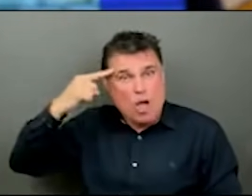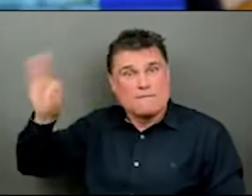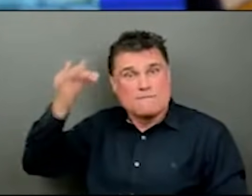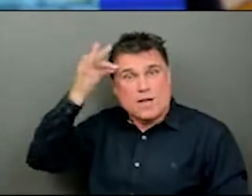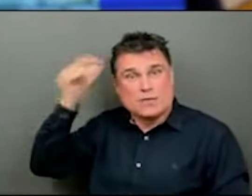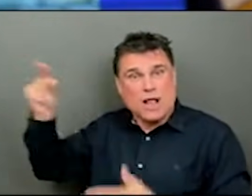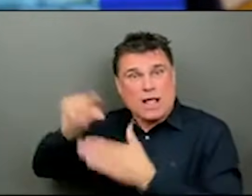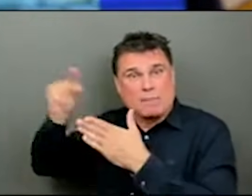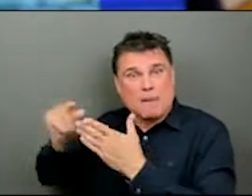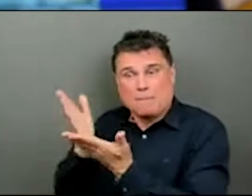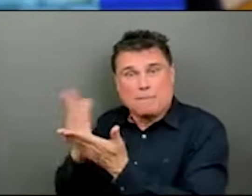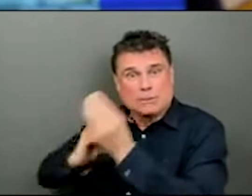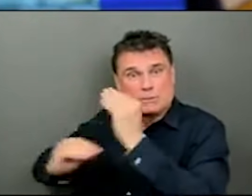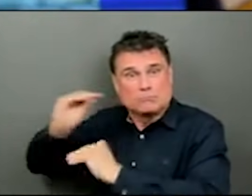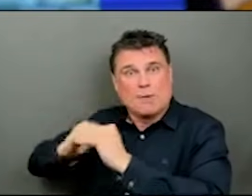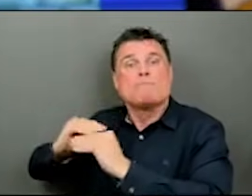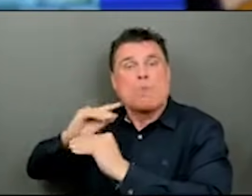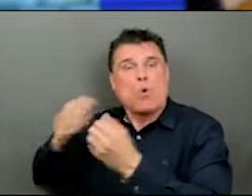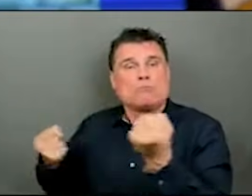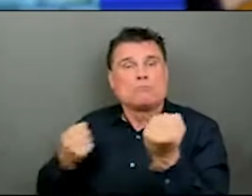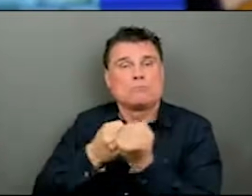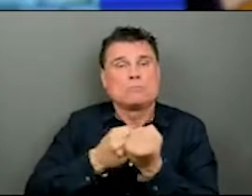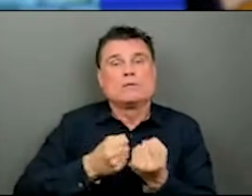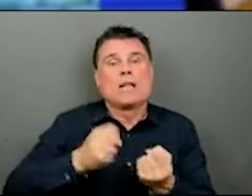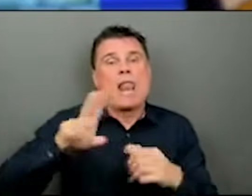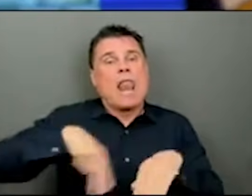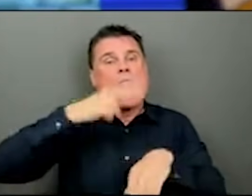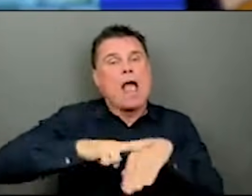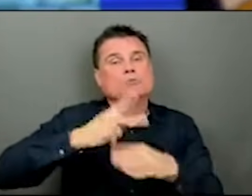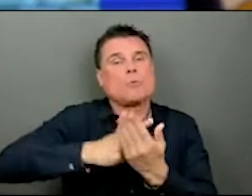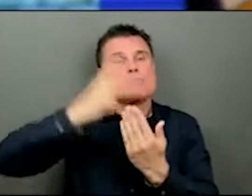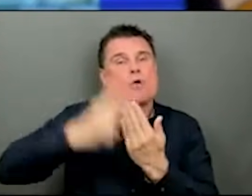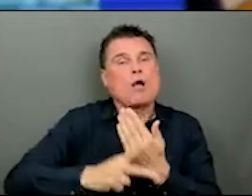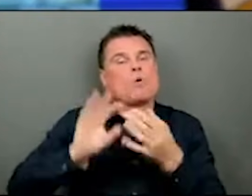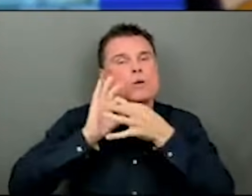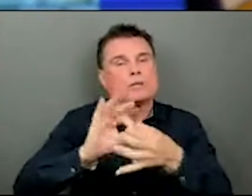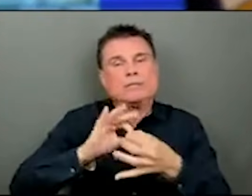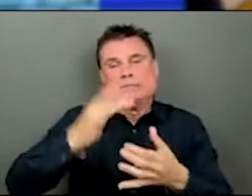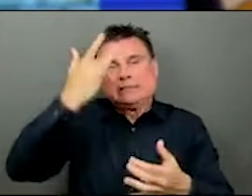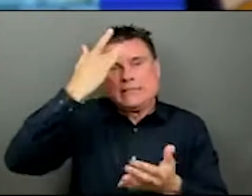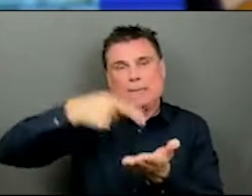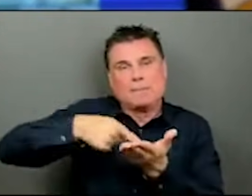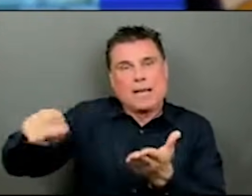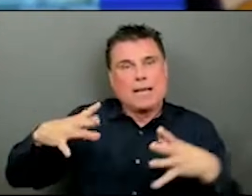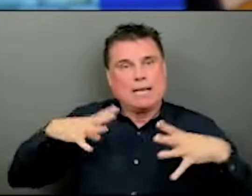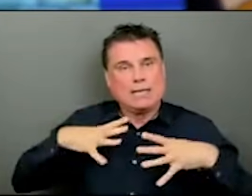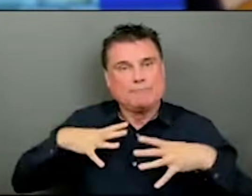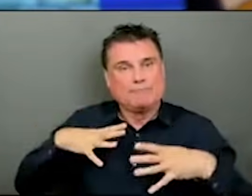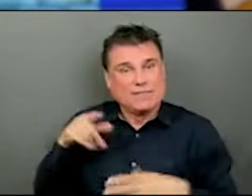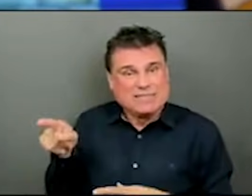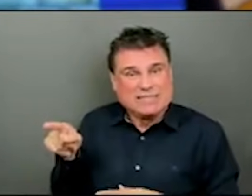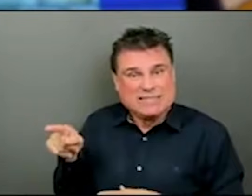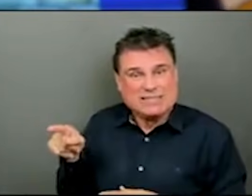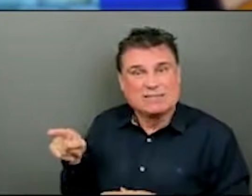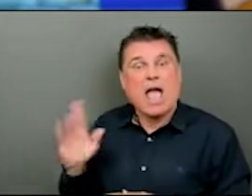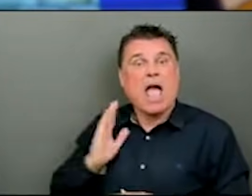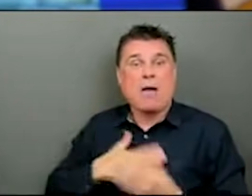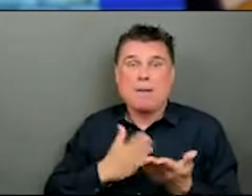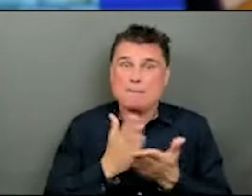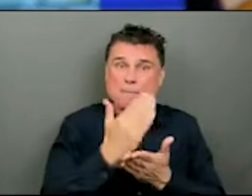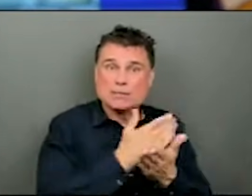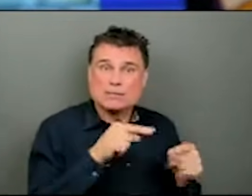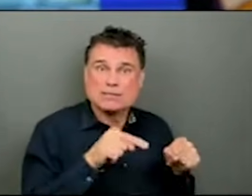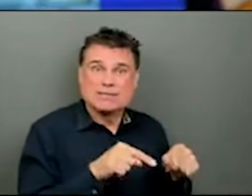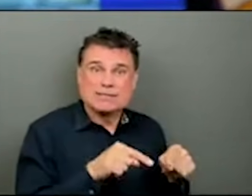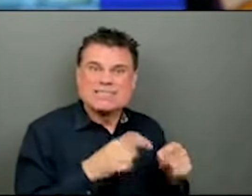filling the gaps and having a genuine national program. That didn't happen. Obviously, we weren't able to amend our budget documents, which came the